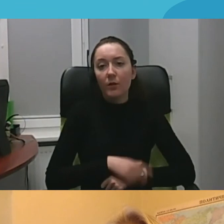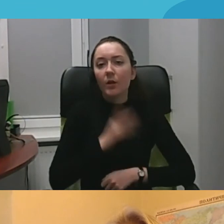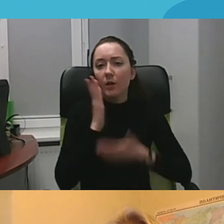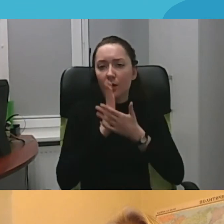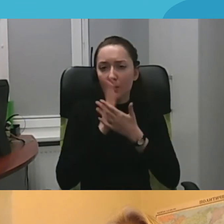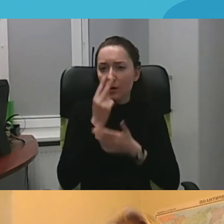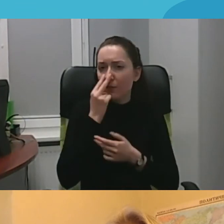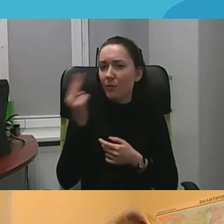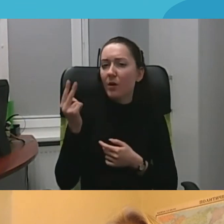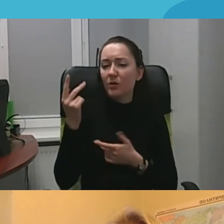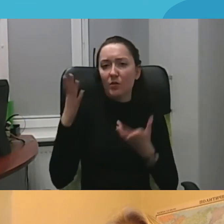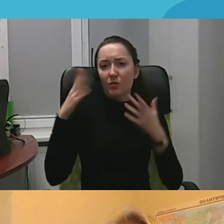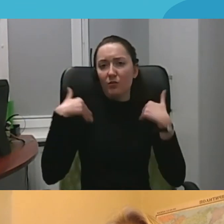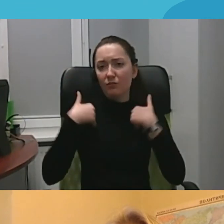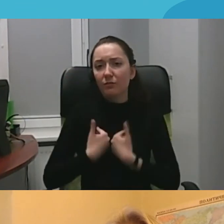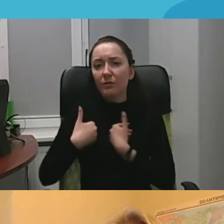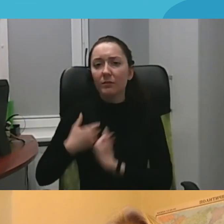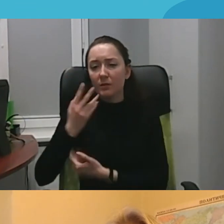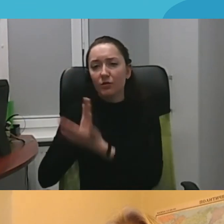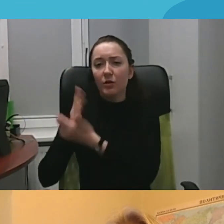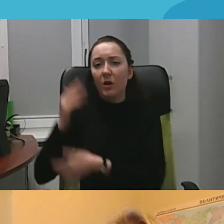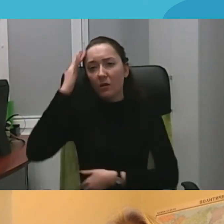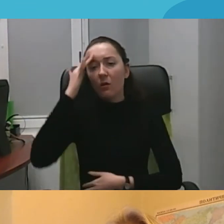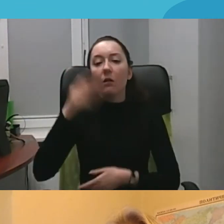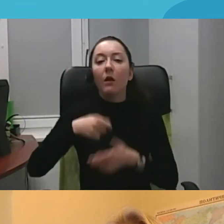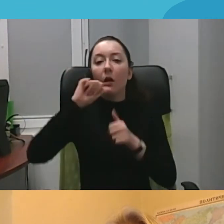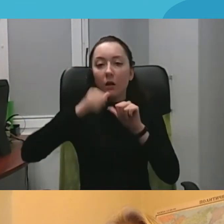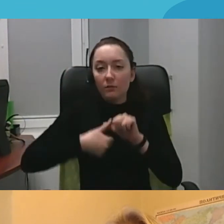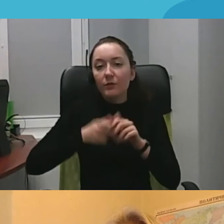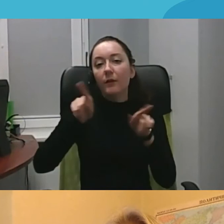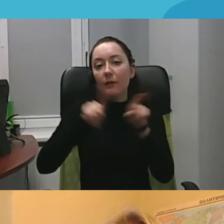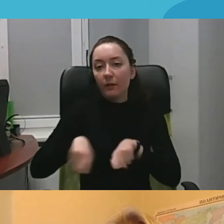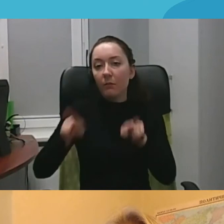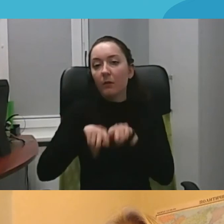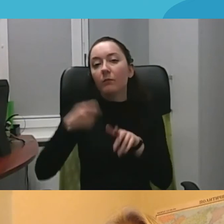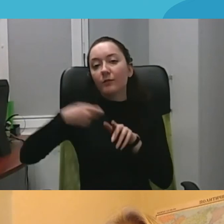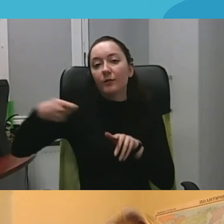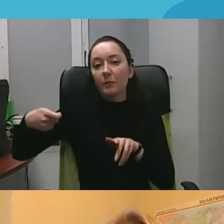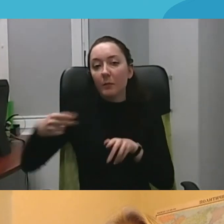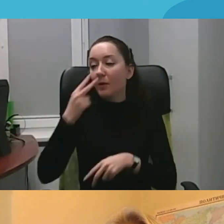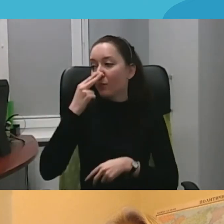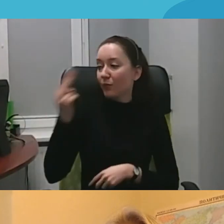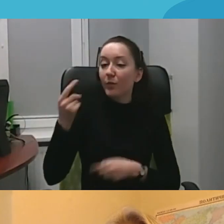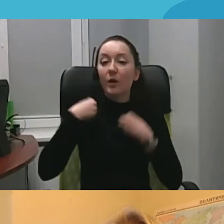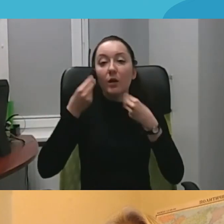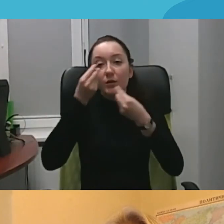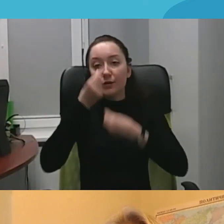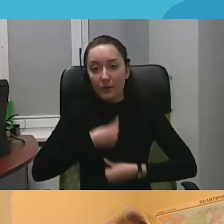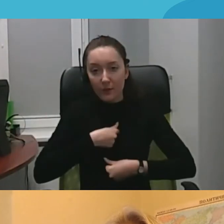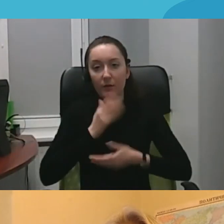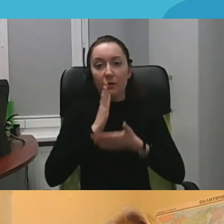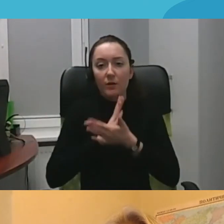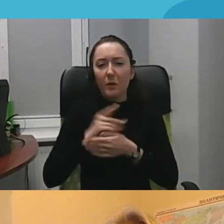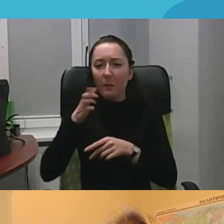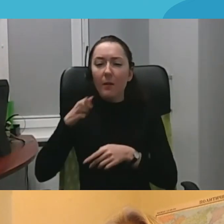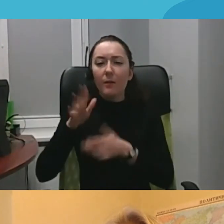I can't find the words to express how impressive it is to be watching what's happening in Belarus. So well done, I have to